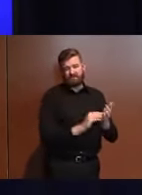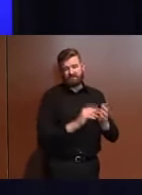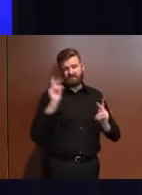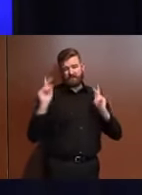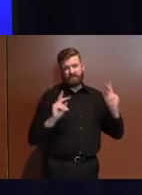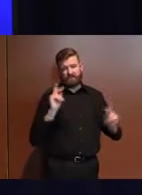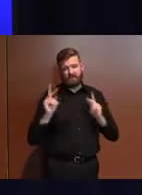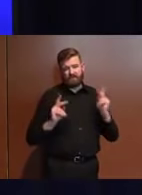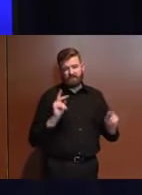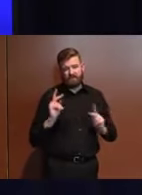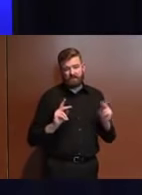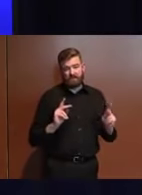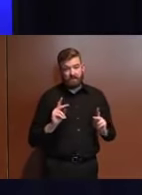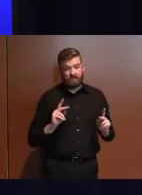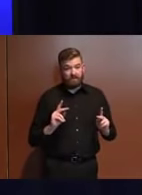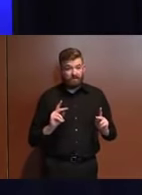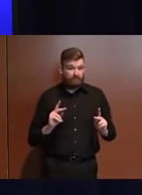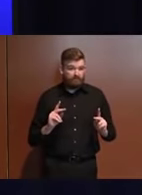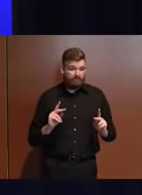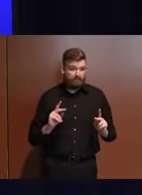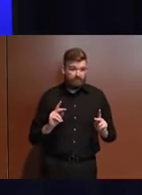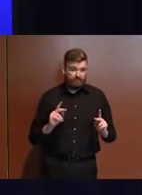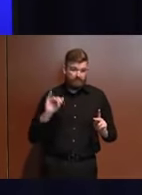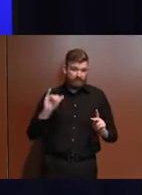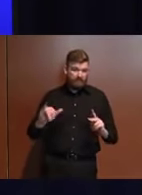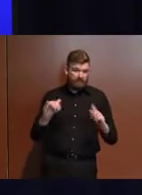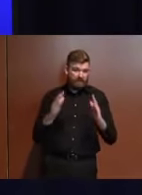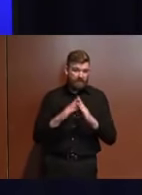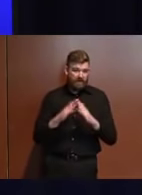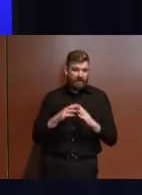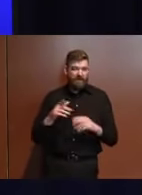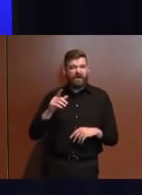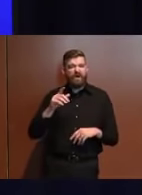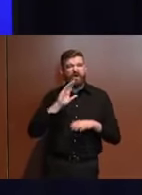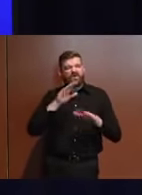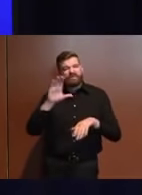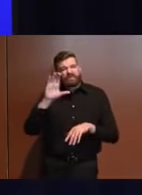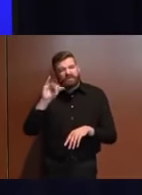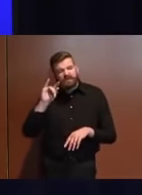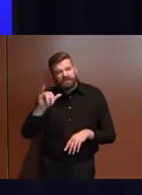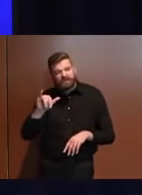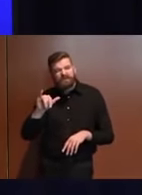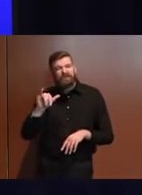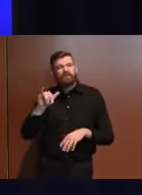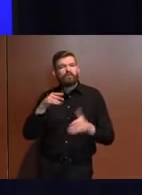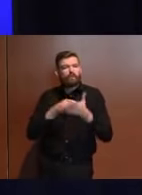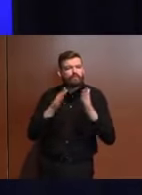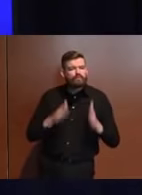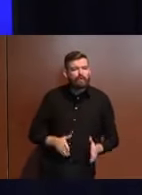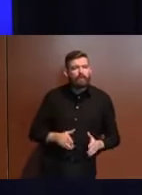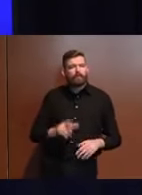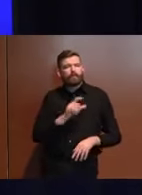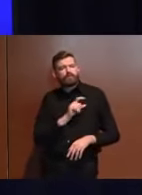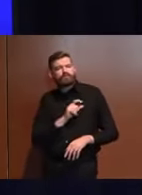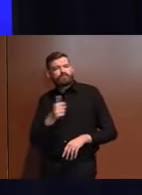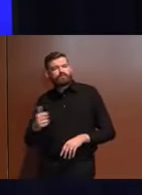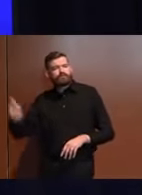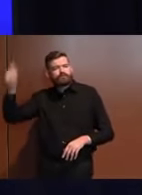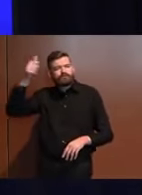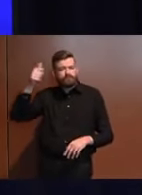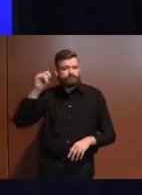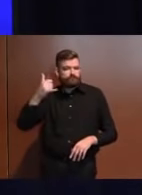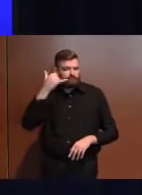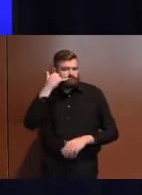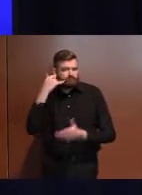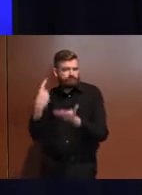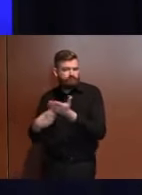chief of police was on, as was the Ocean County prosecutor. And it was the most valuable 45 minutes we spent, because not